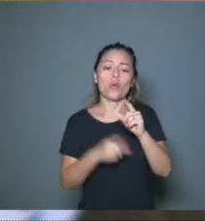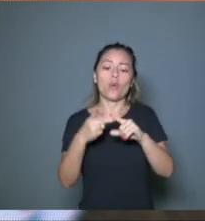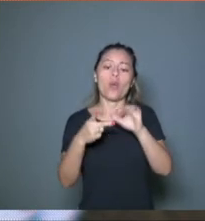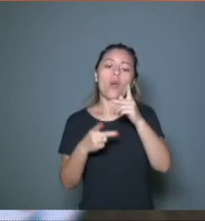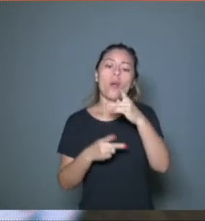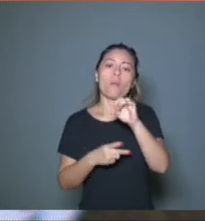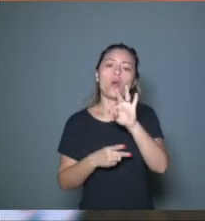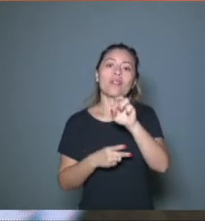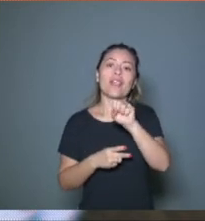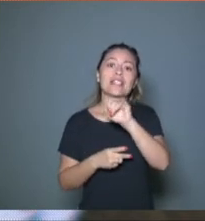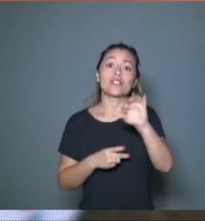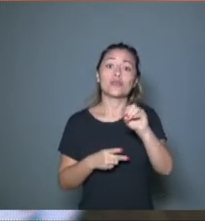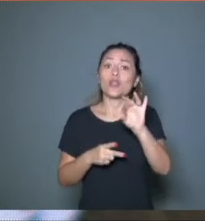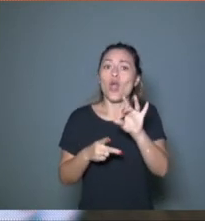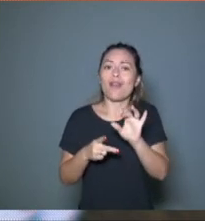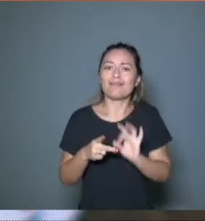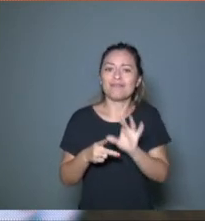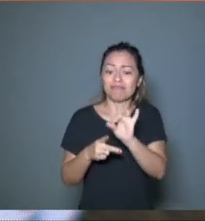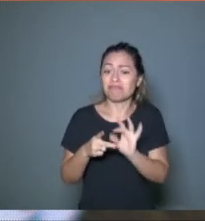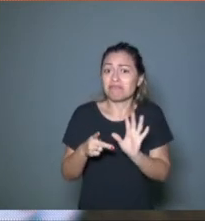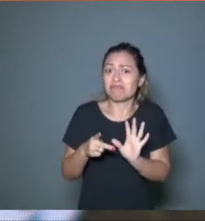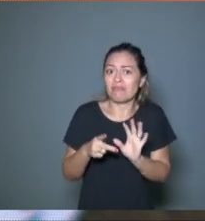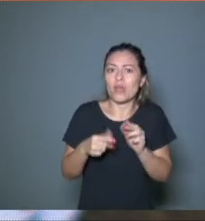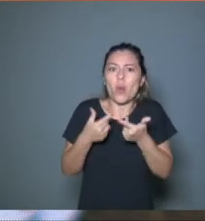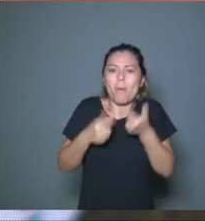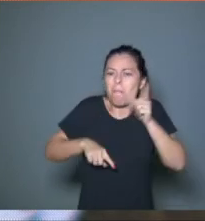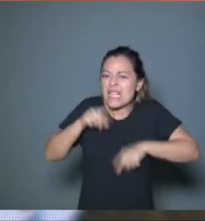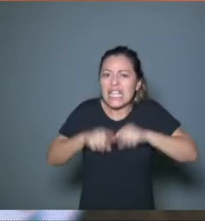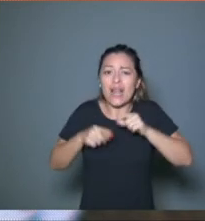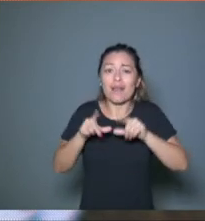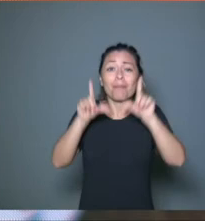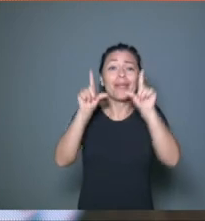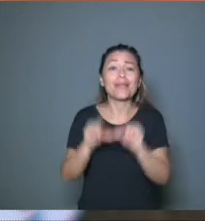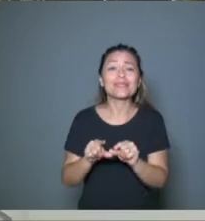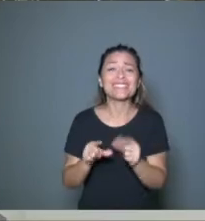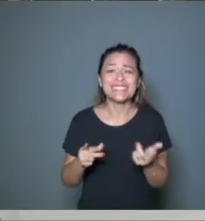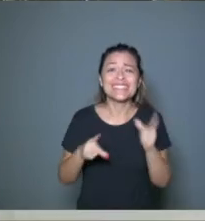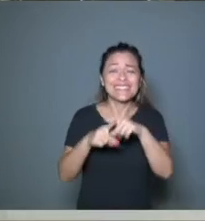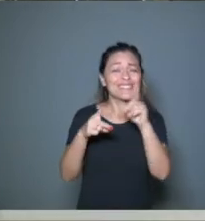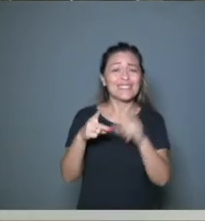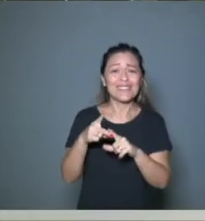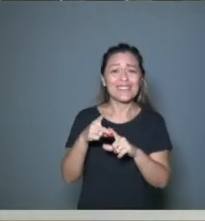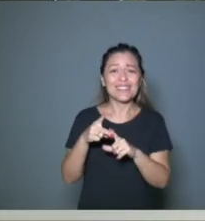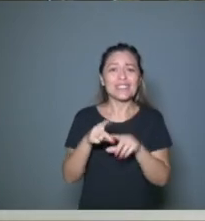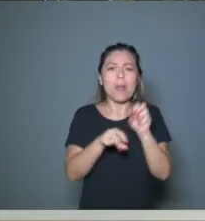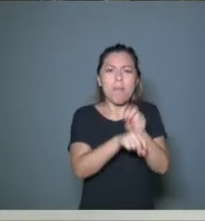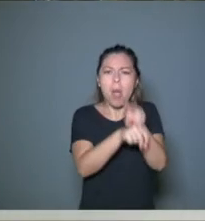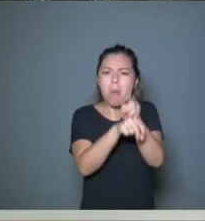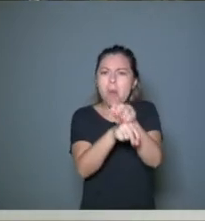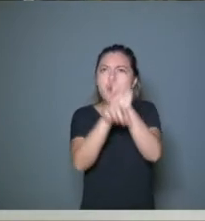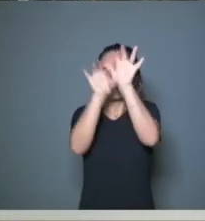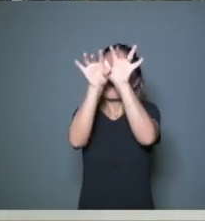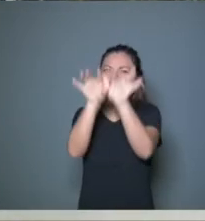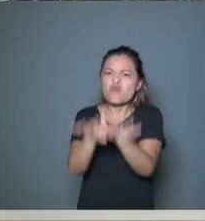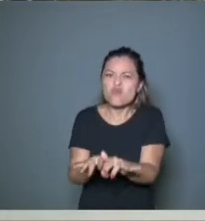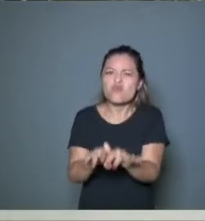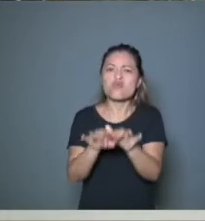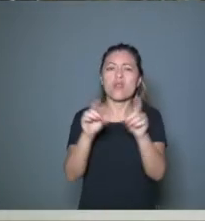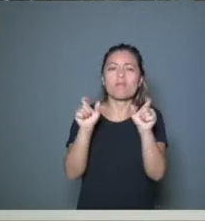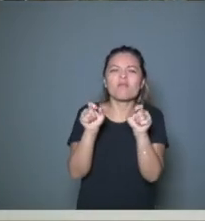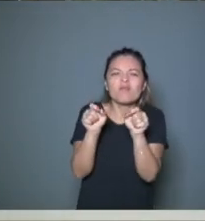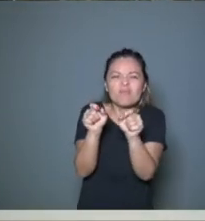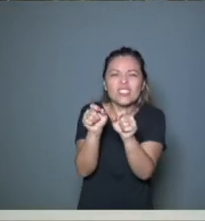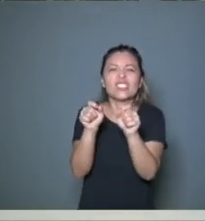potassium. You don't need to use nitrogen. And also, soybeans don't require so much ag chemicals in terms